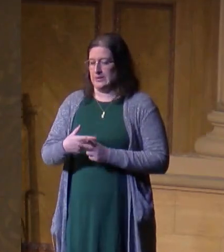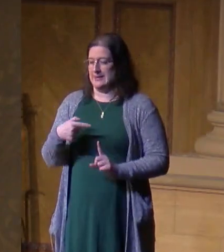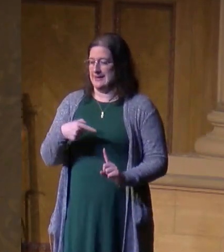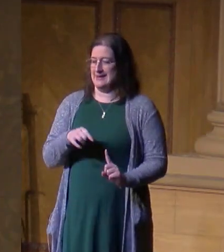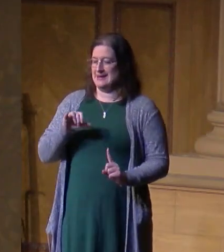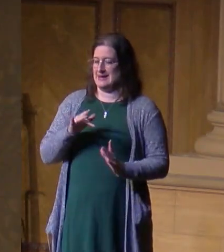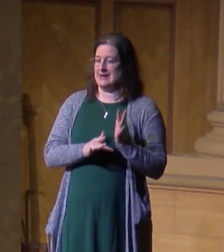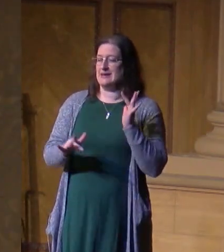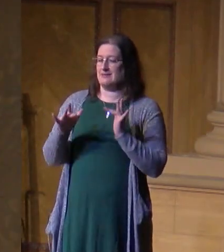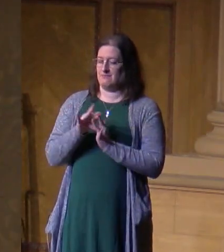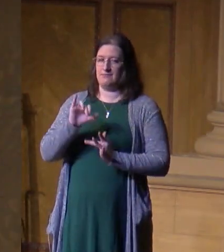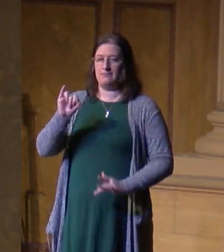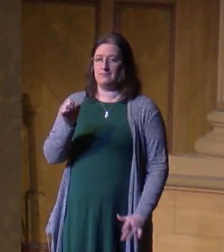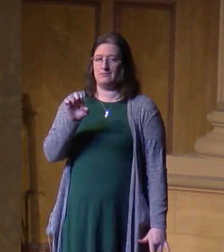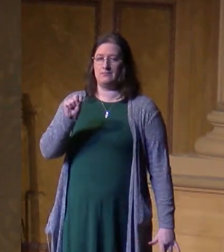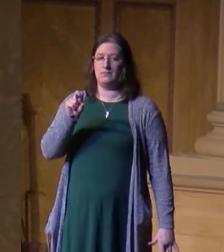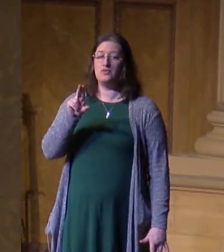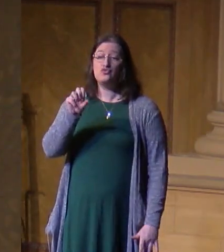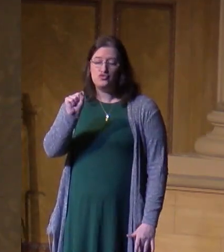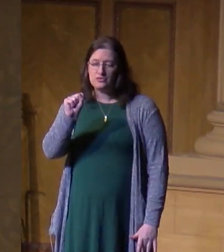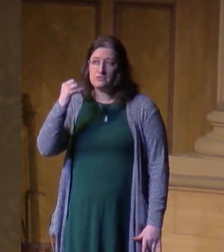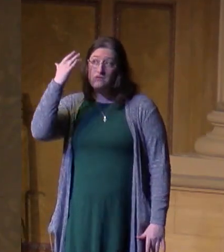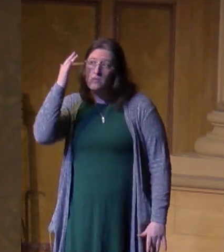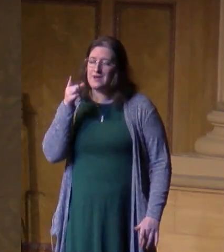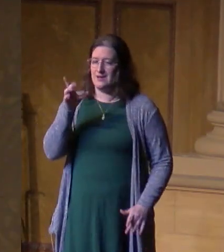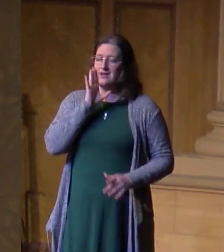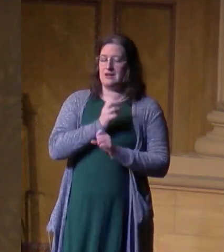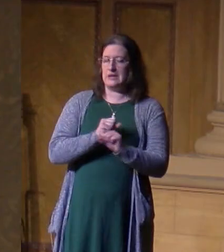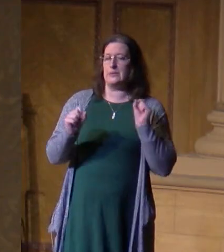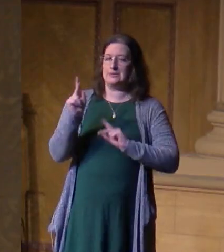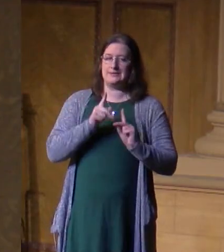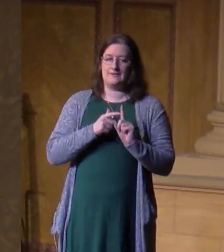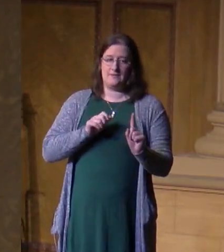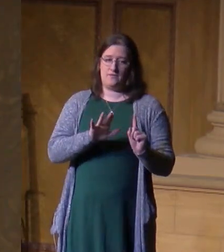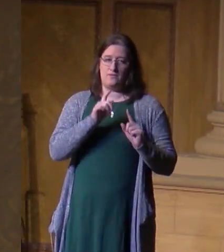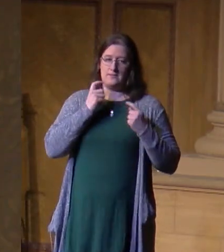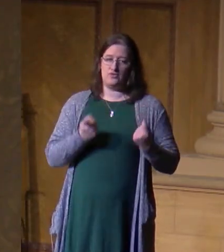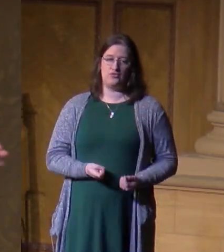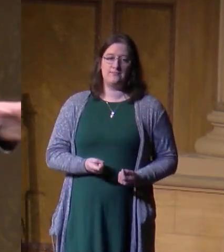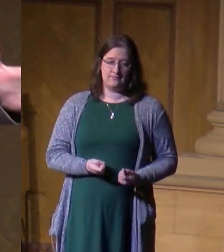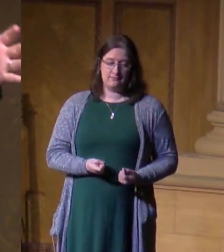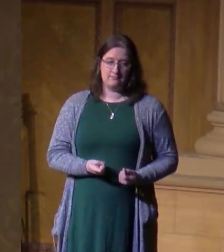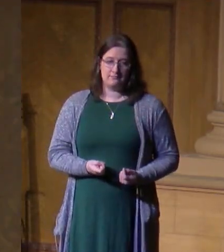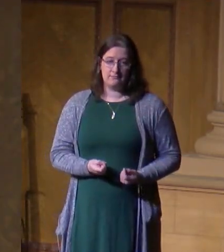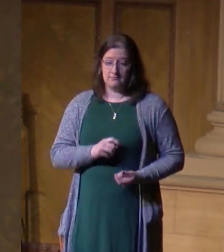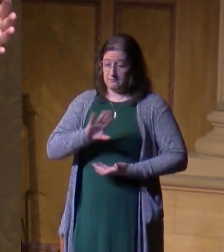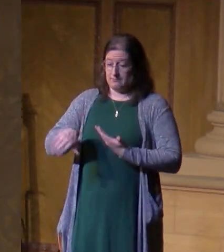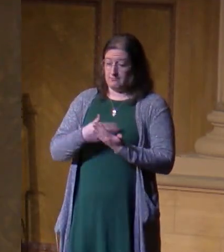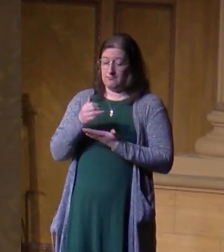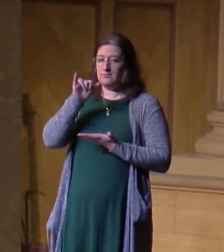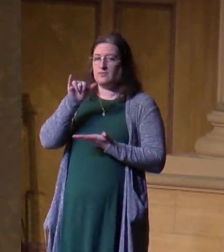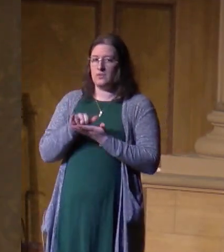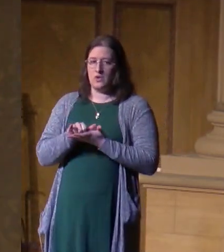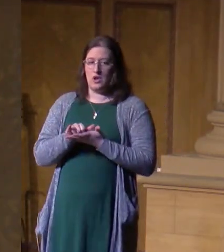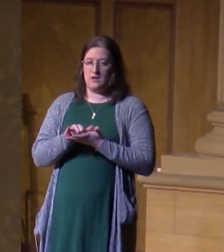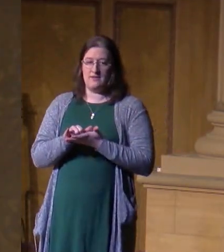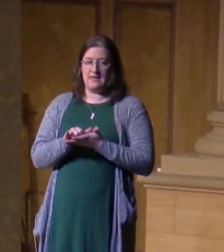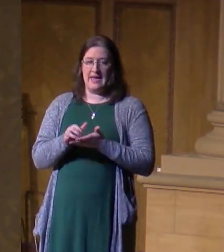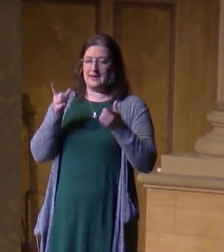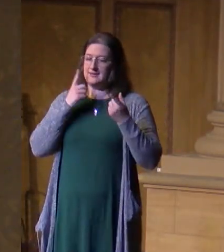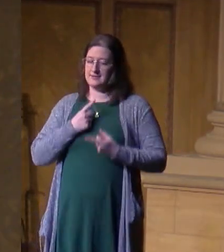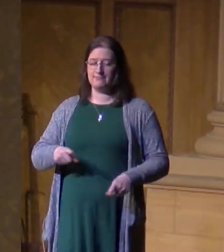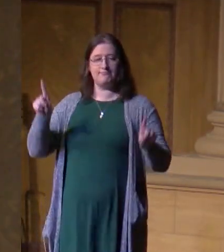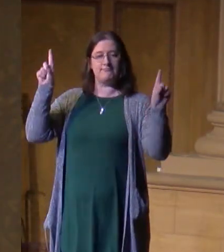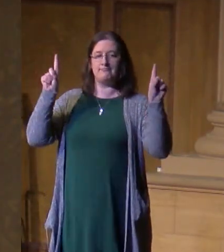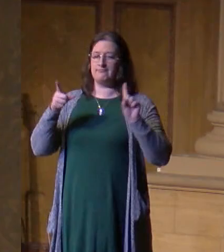Jesus, for he will save his people from their sins. And all of this is the fulfillment of what was promised in the Old